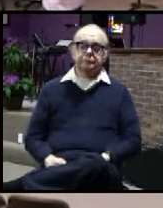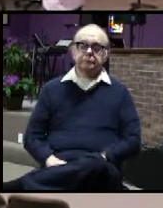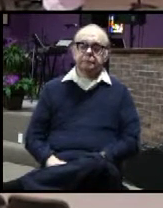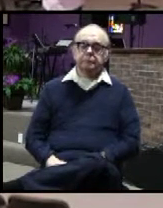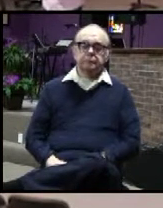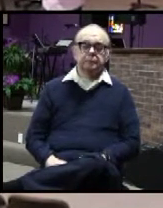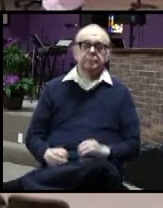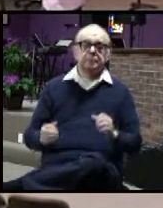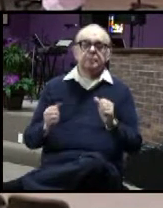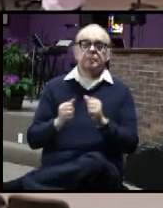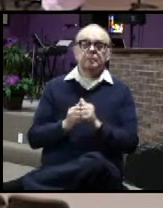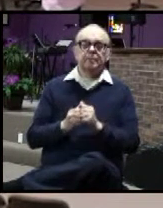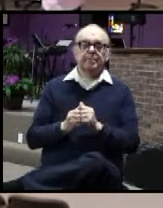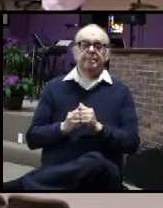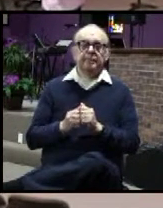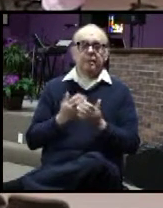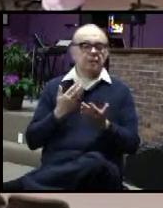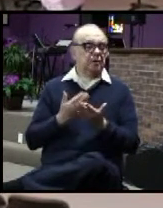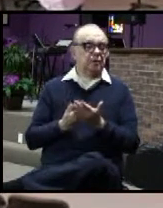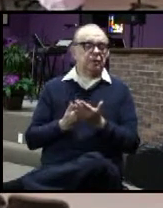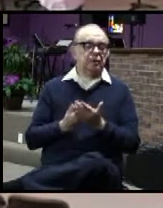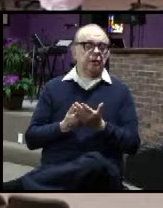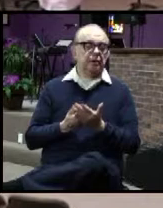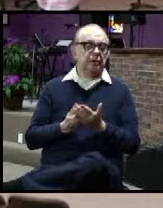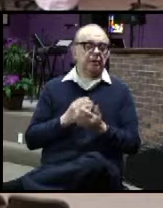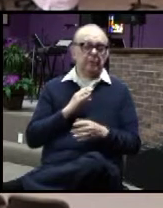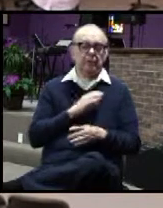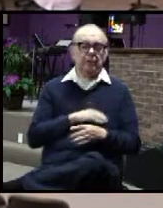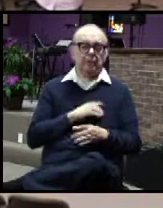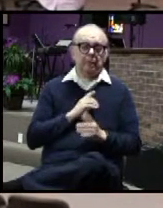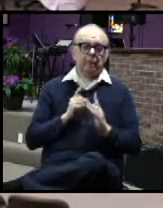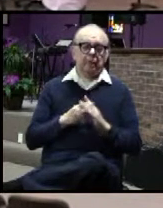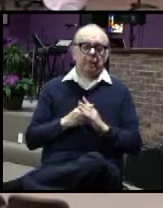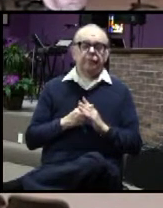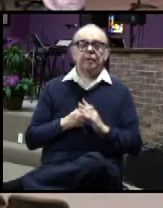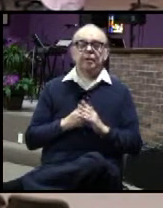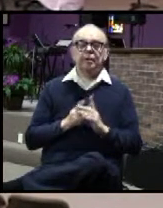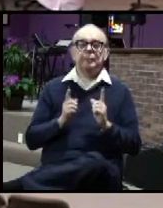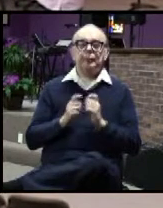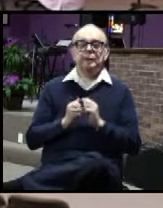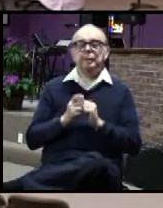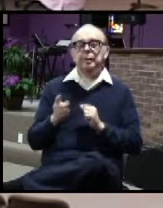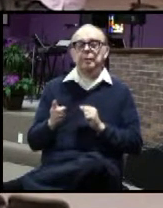With good manners, good character, we start hanging around with them, and guess what happens?